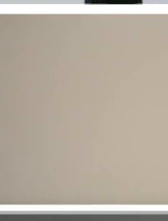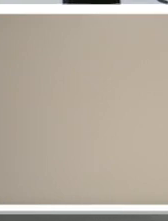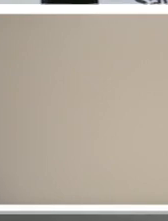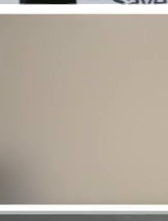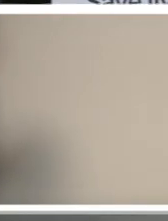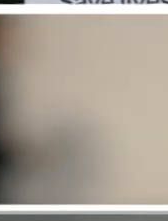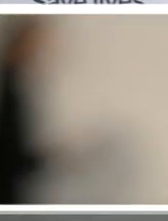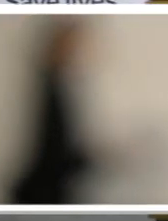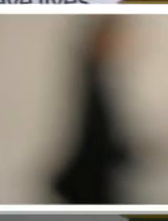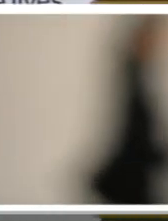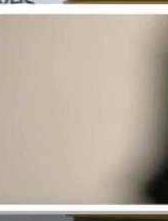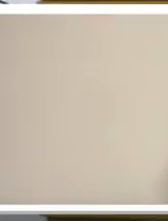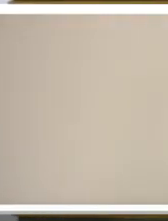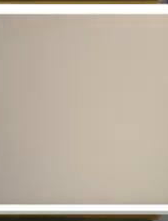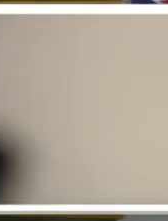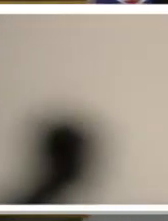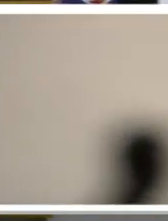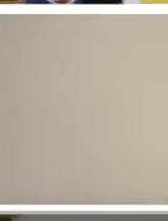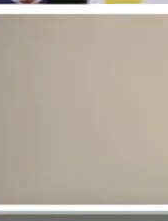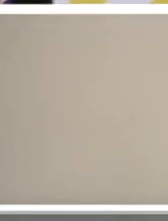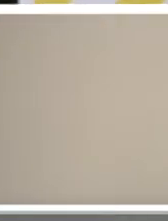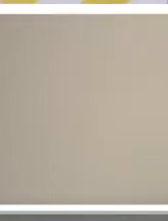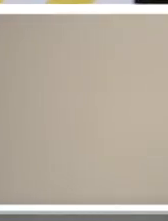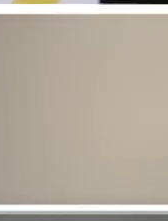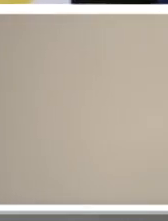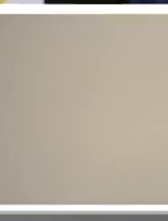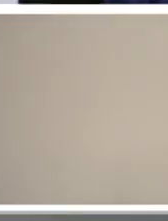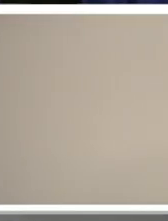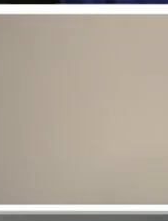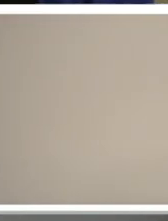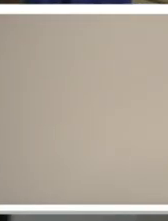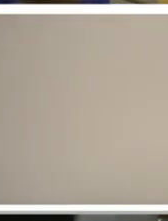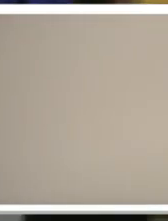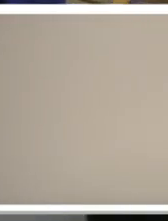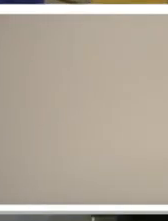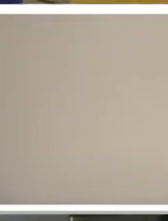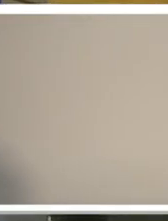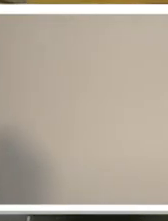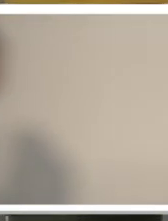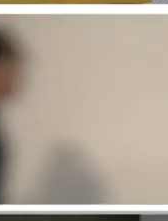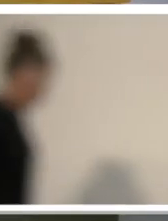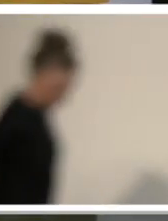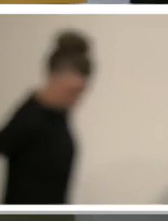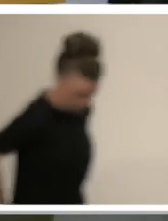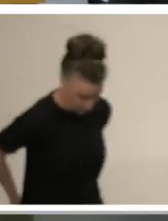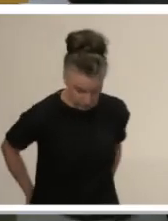Aucklanders could soon be facing water restrictions as a severe drought continues to dry the city's dams.